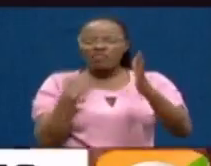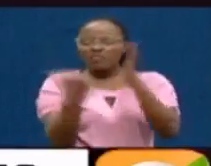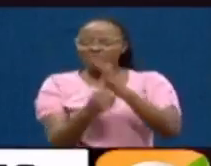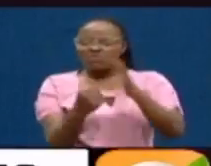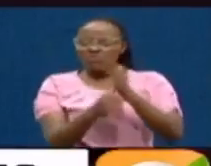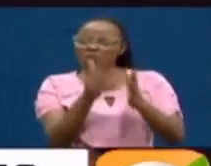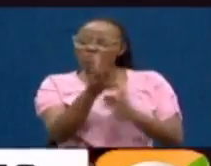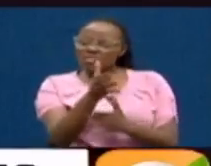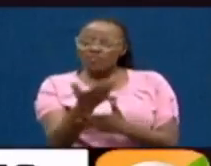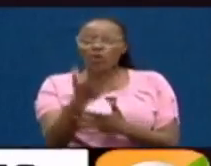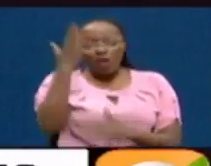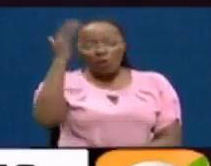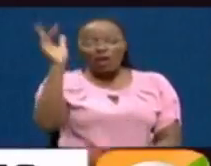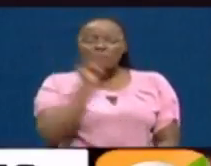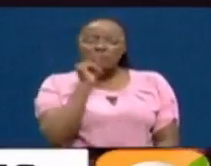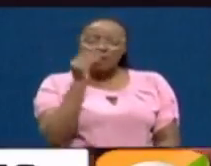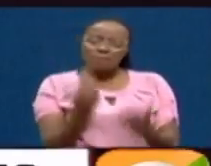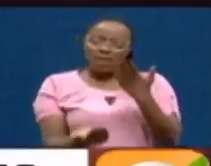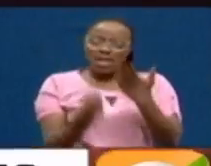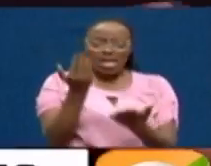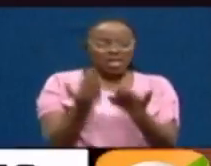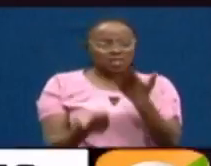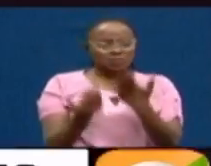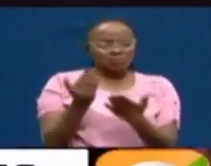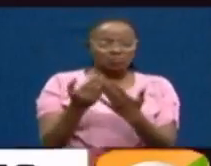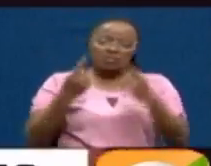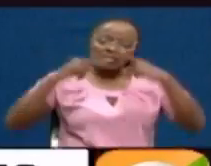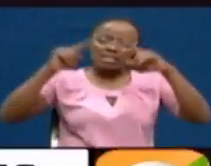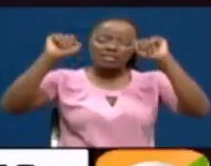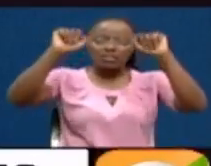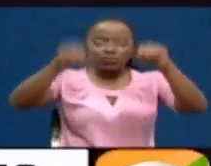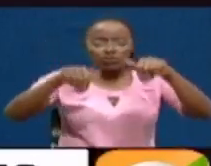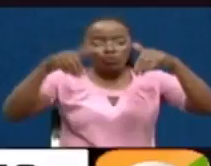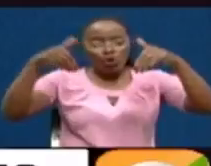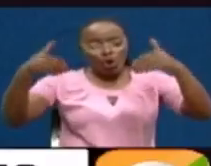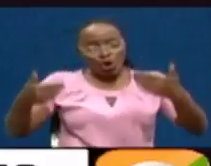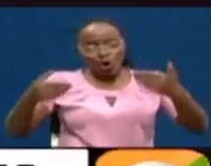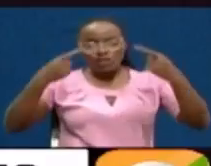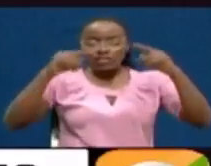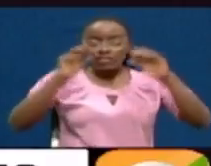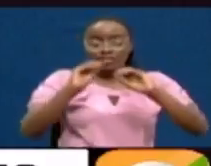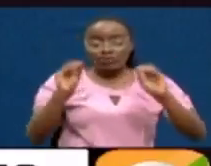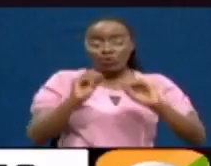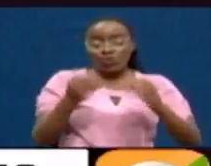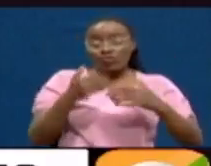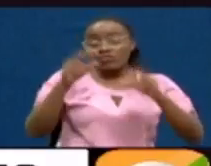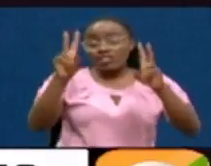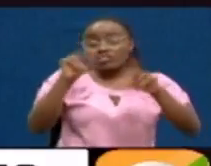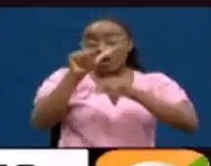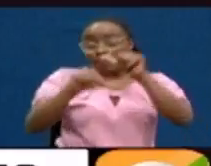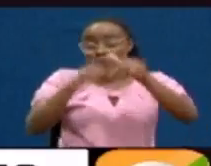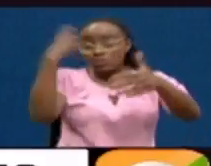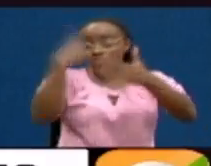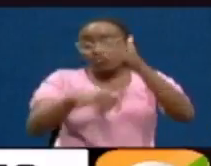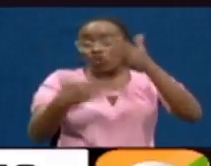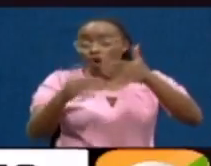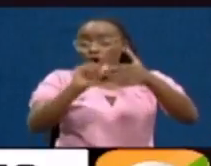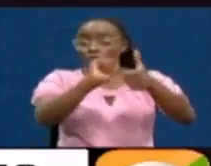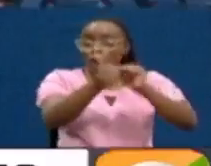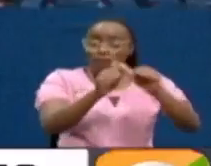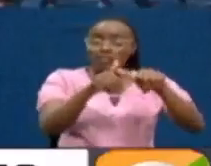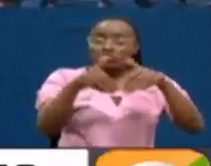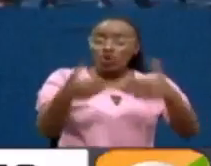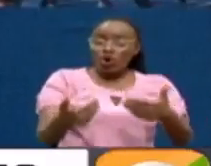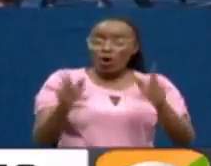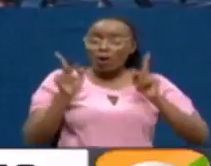going on, so we knew maybe we might thrive or not. Was this an issue of taxation? Was this an issue of competition? Was it an